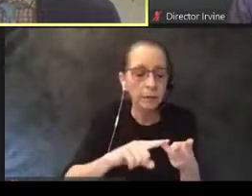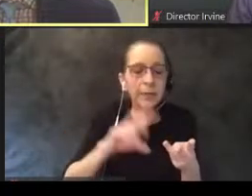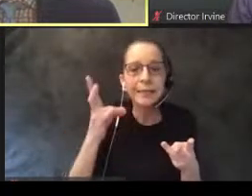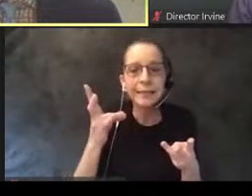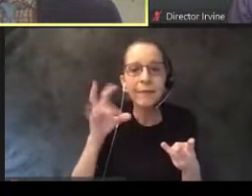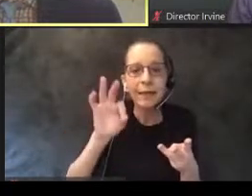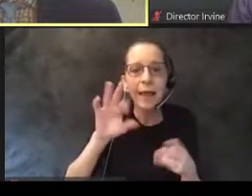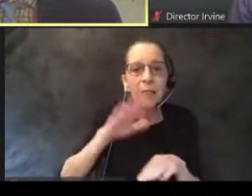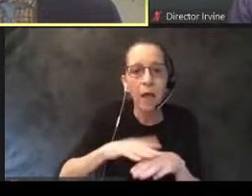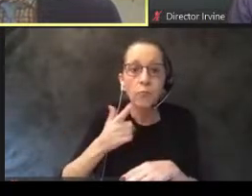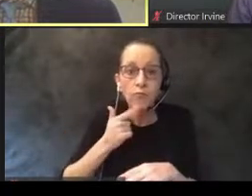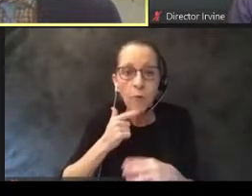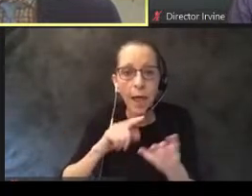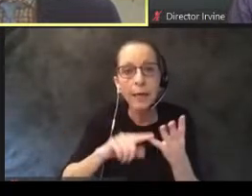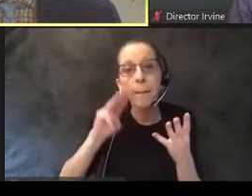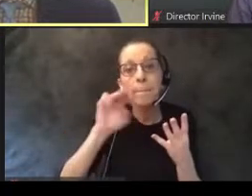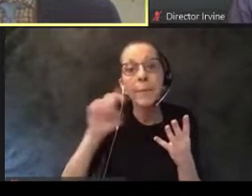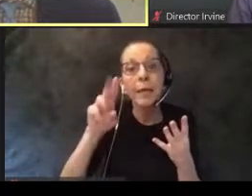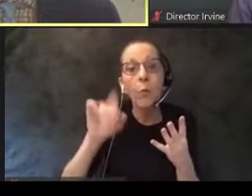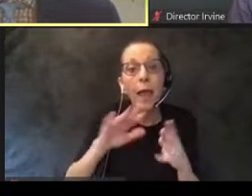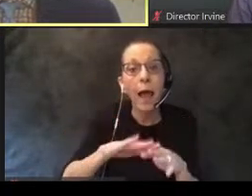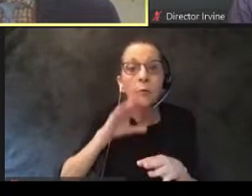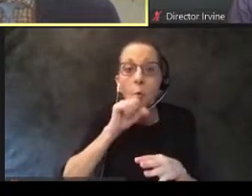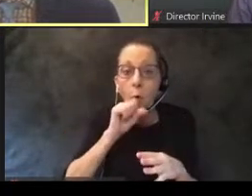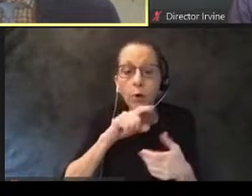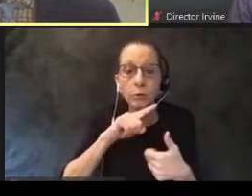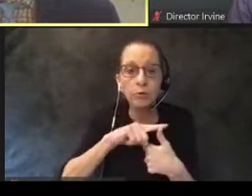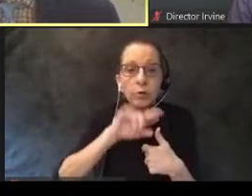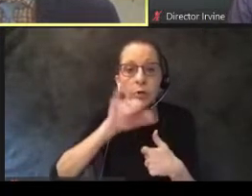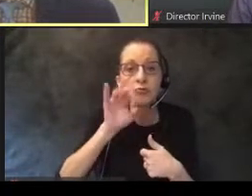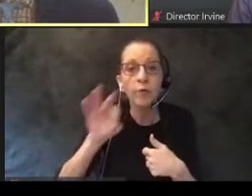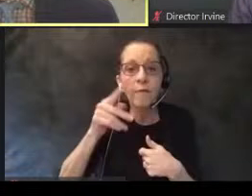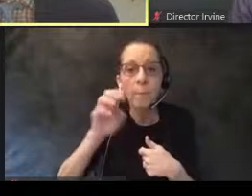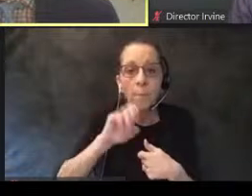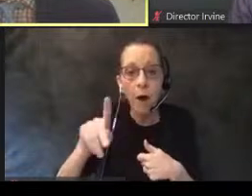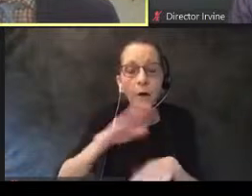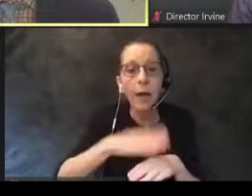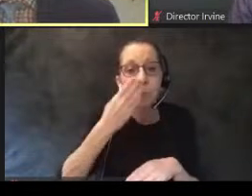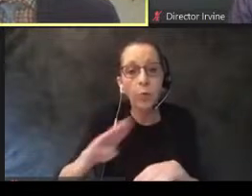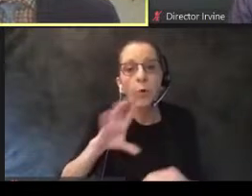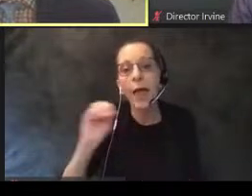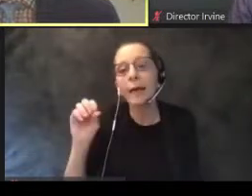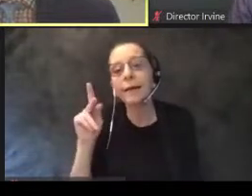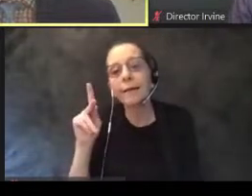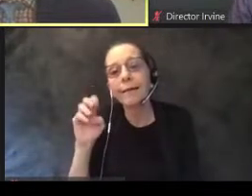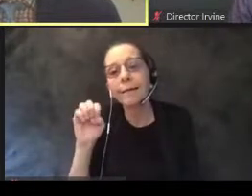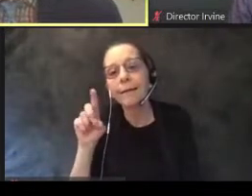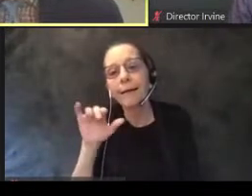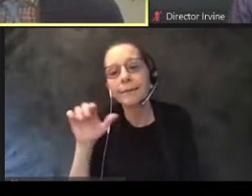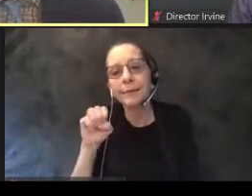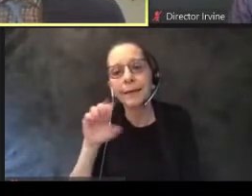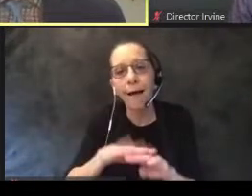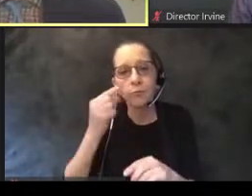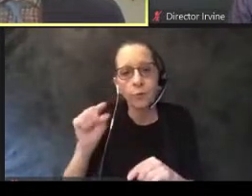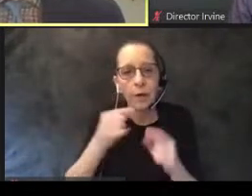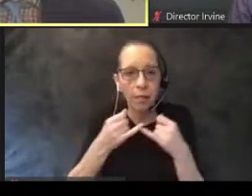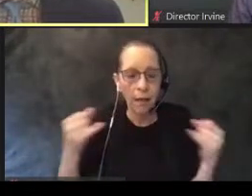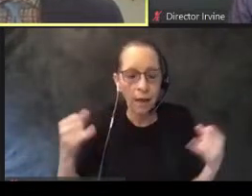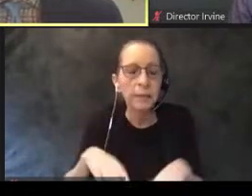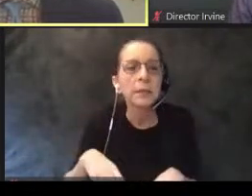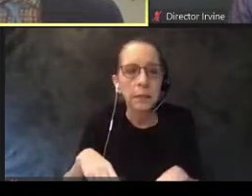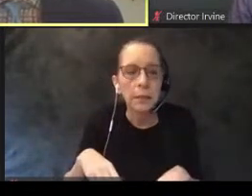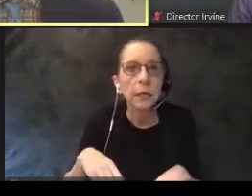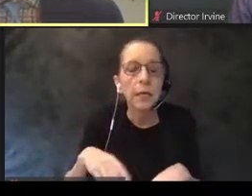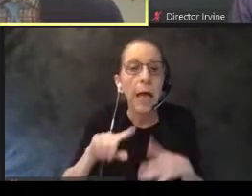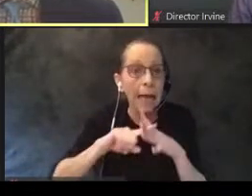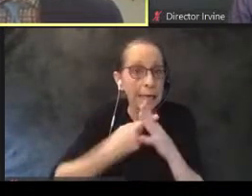on the red, Midway on the orange line, Jeff Park on the blue line, and Kedzie on the green line. The initial